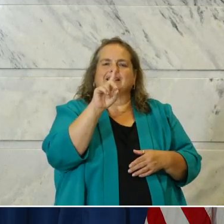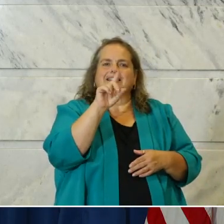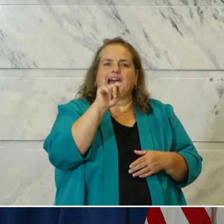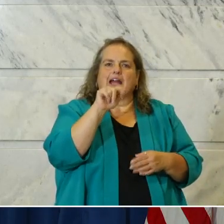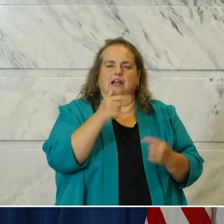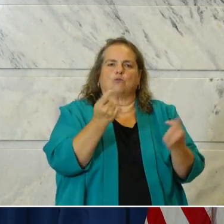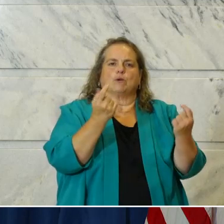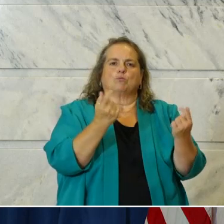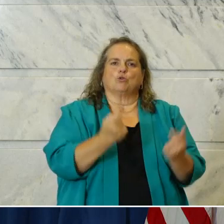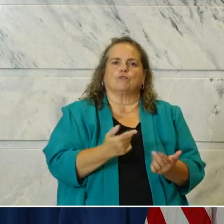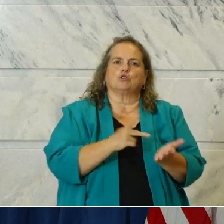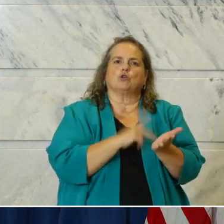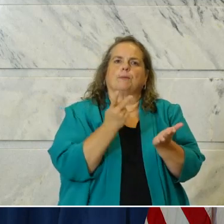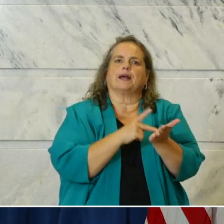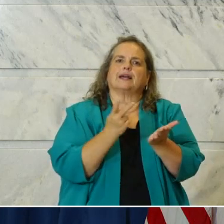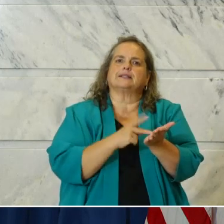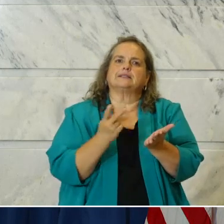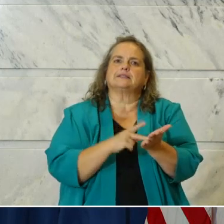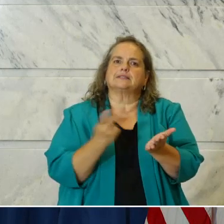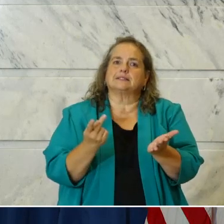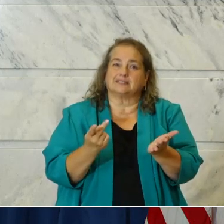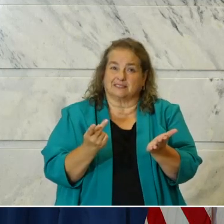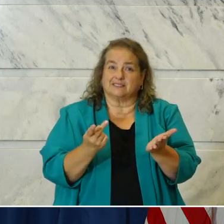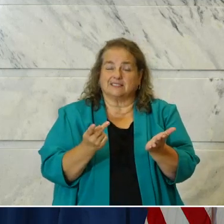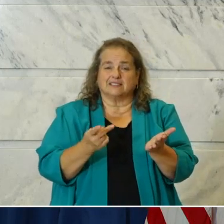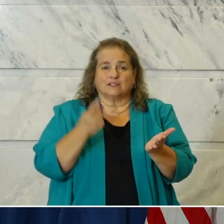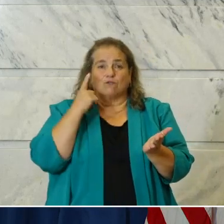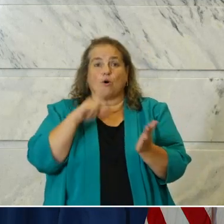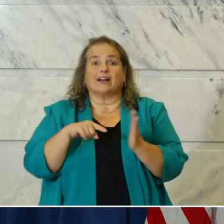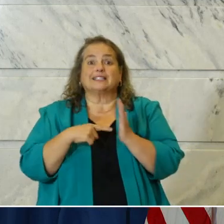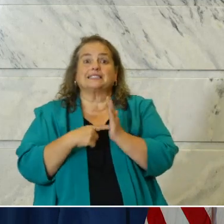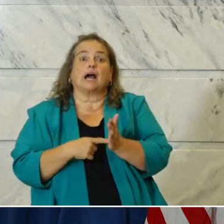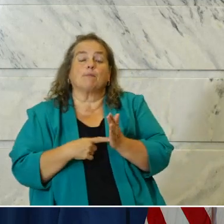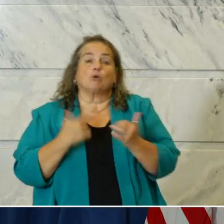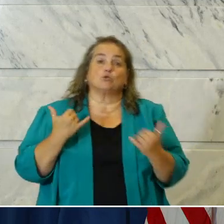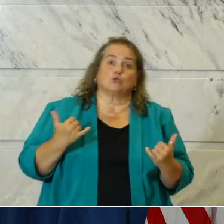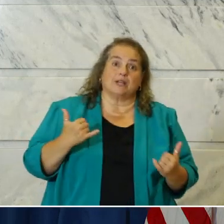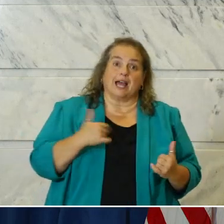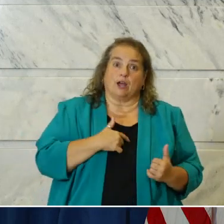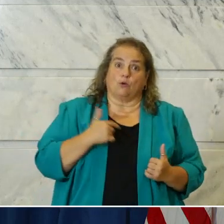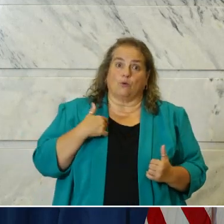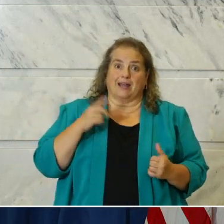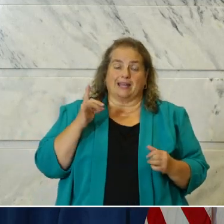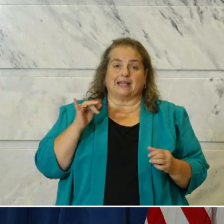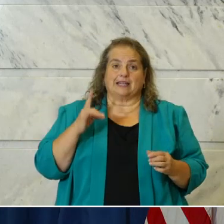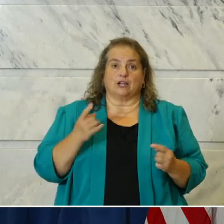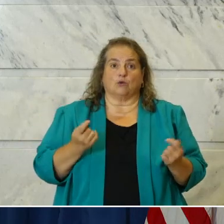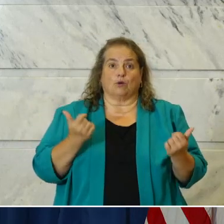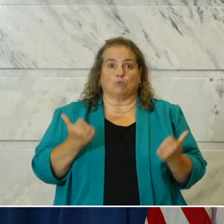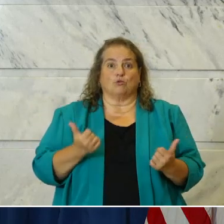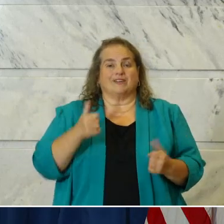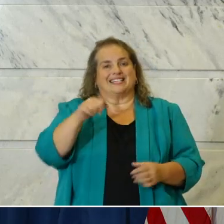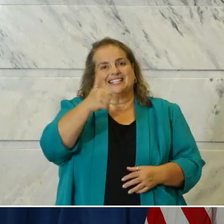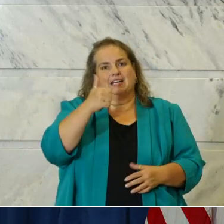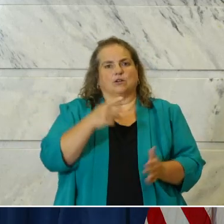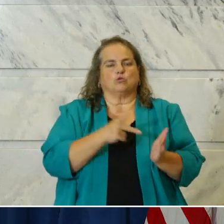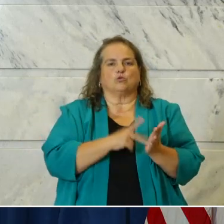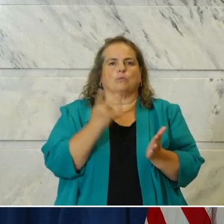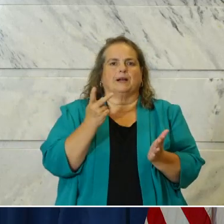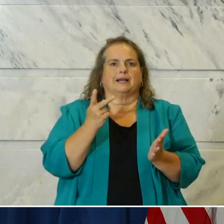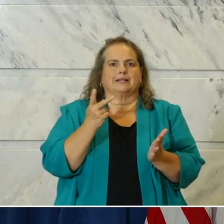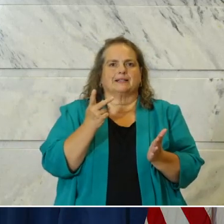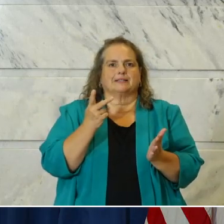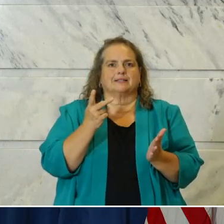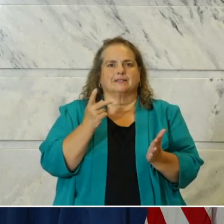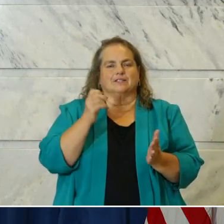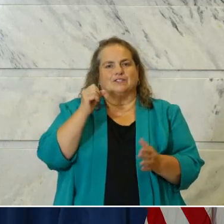For instance, today we removed, let me pull it back out, 10